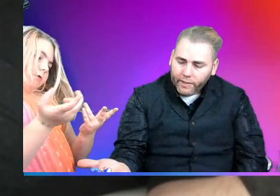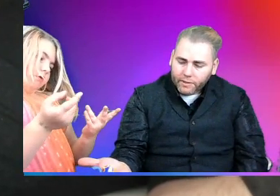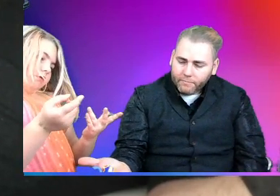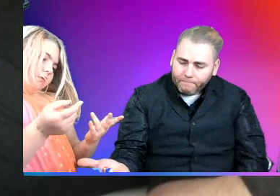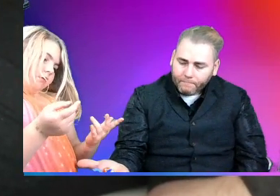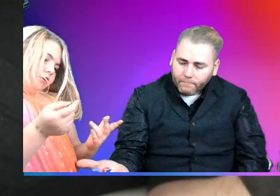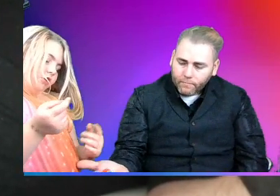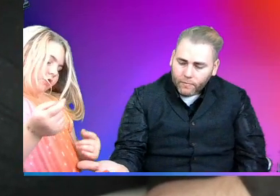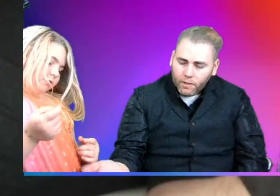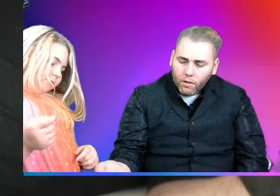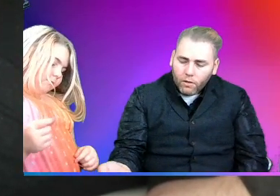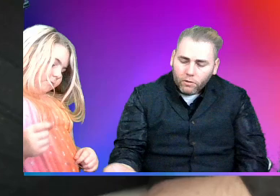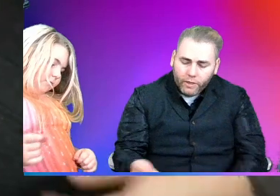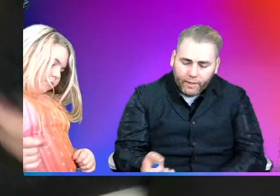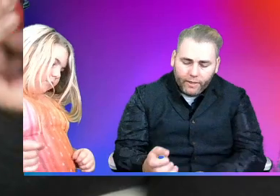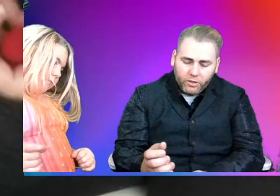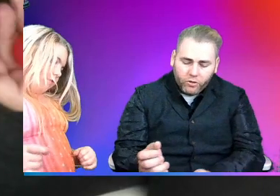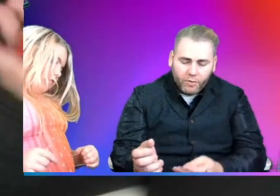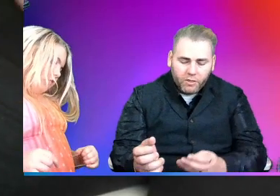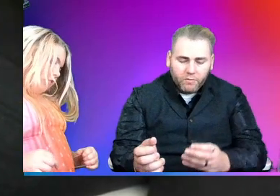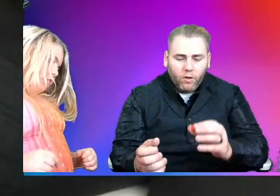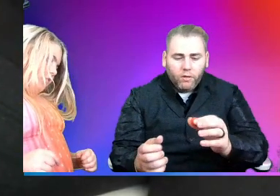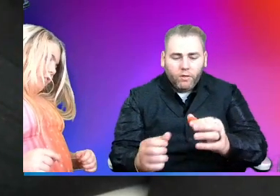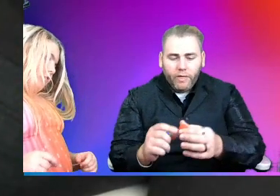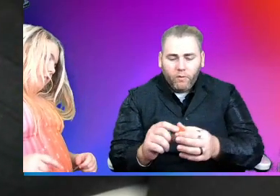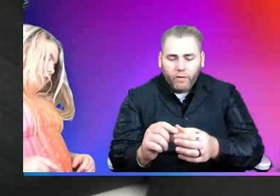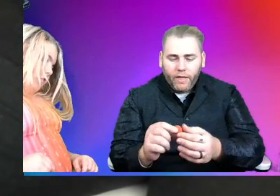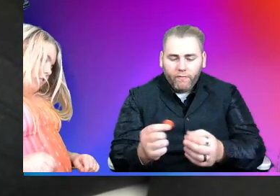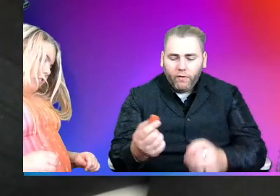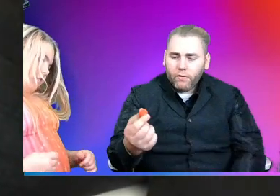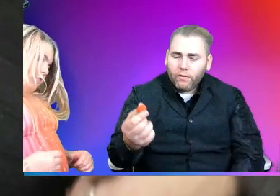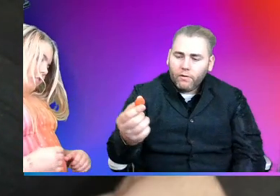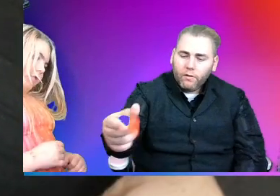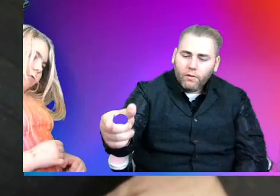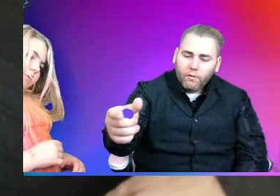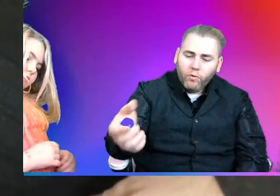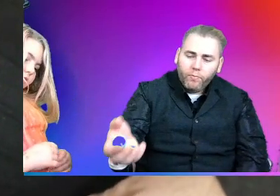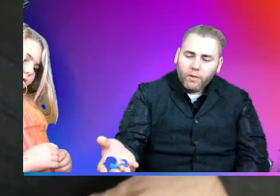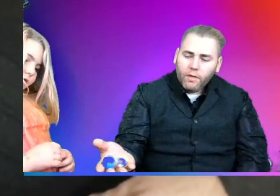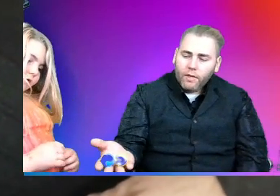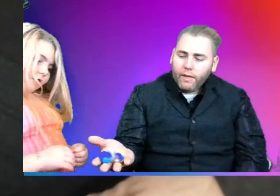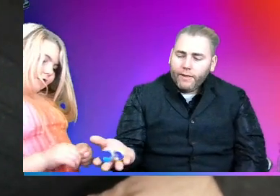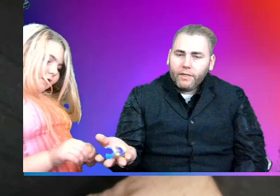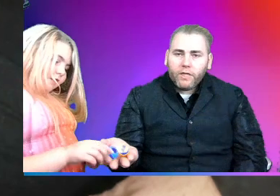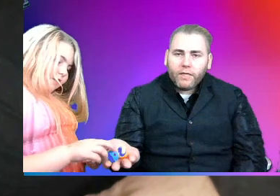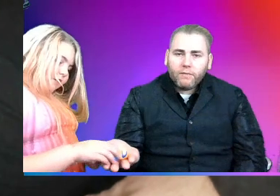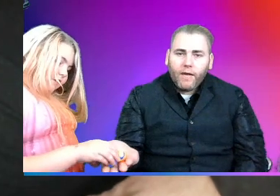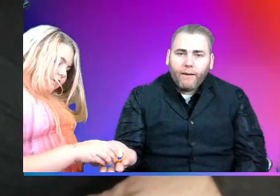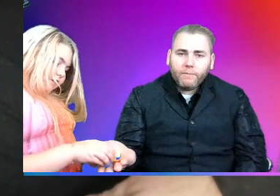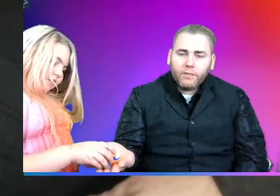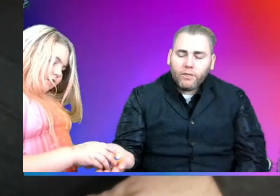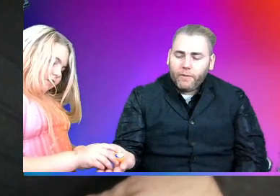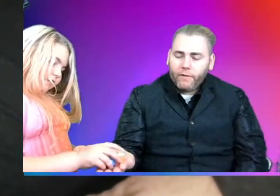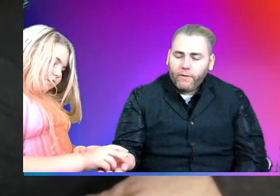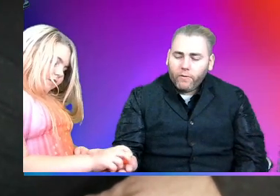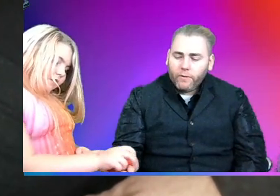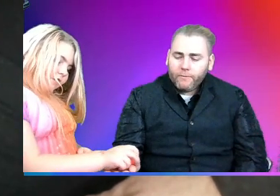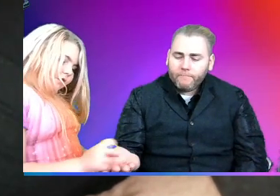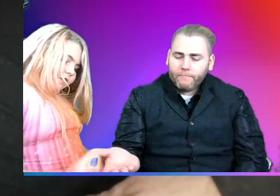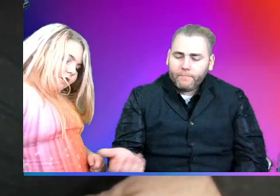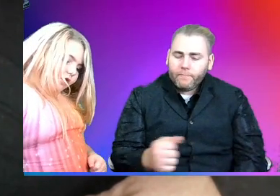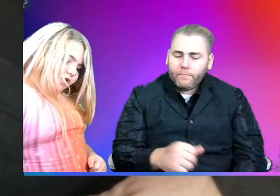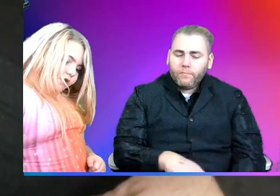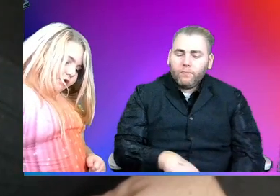What are these? She got the extra sponge ball, a little mini one I gave her. Boop. And then she got some tops that she can play around